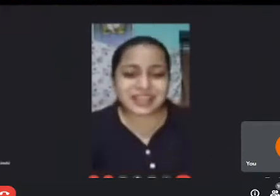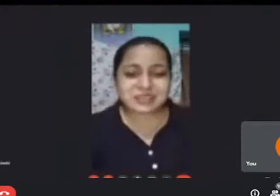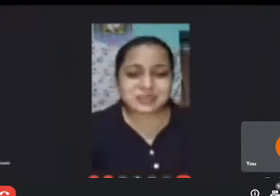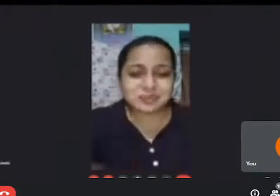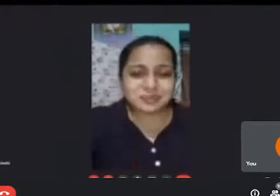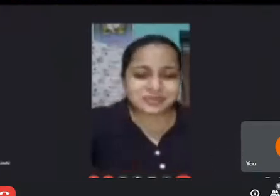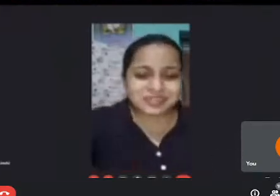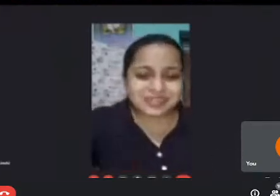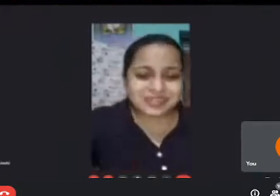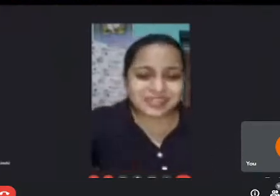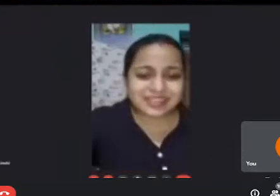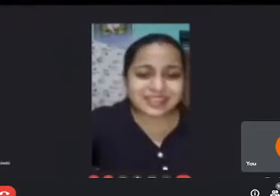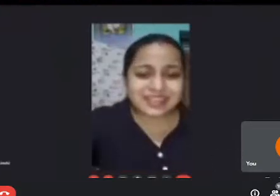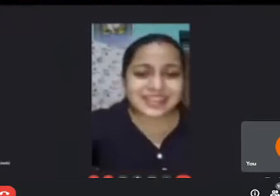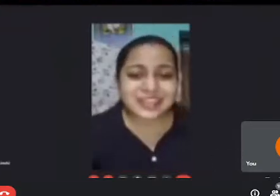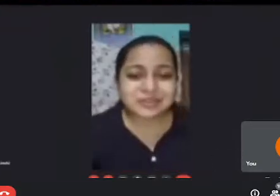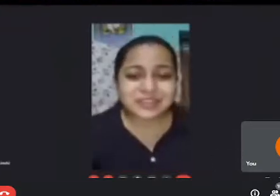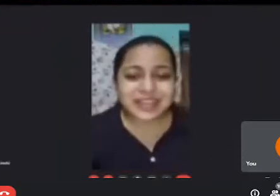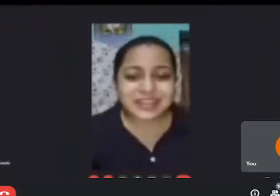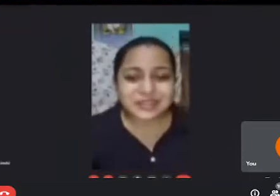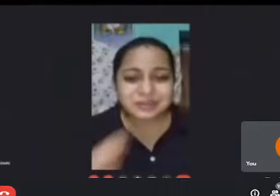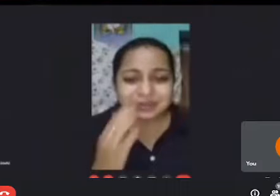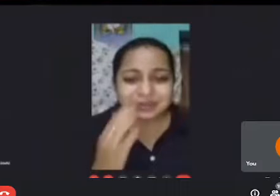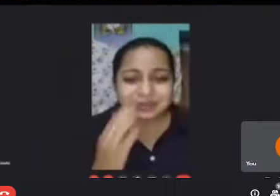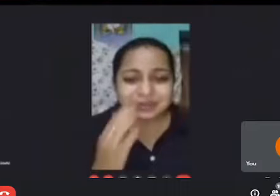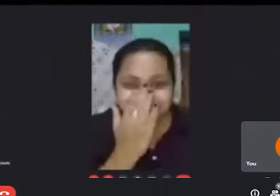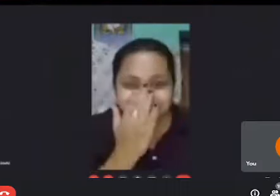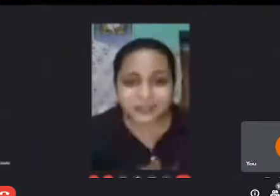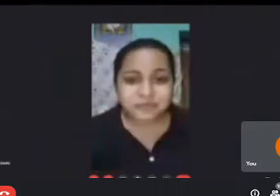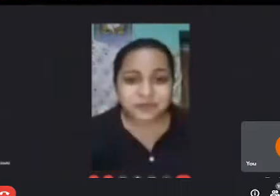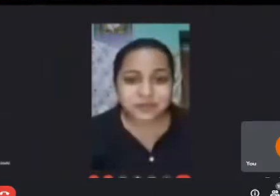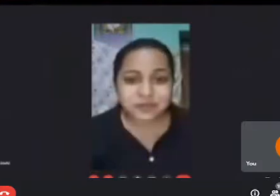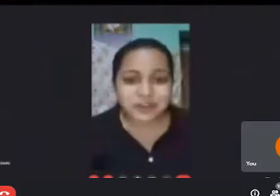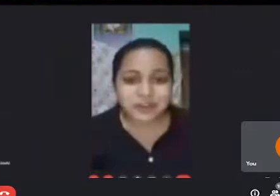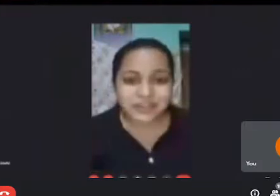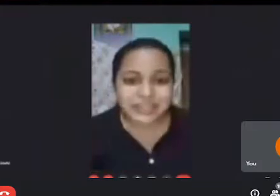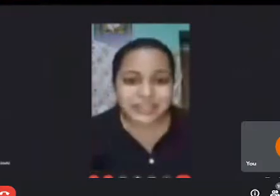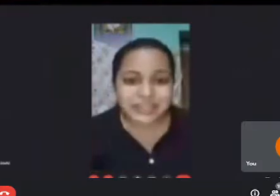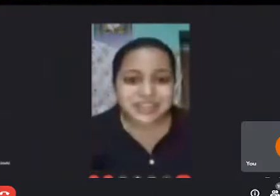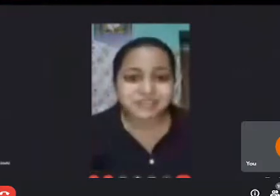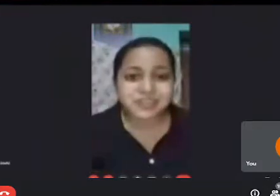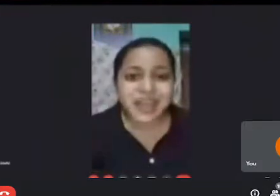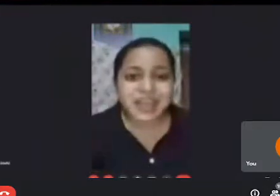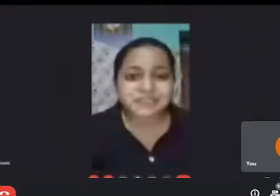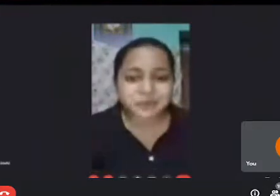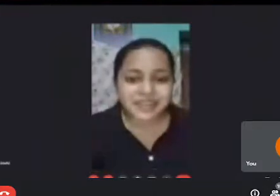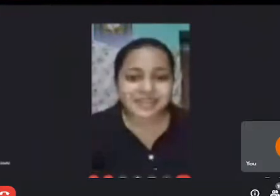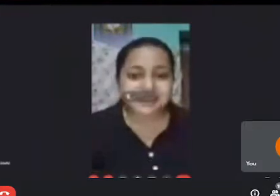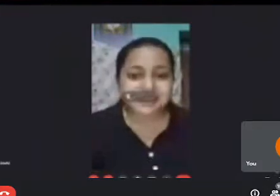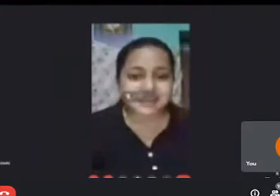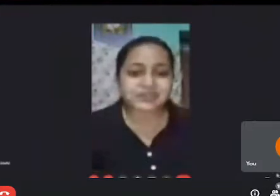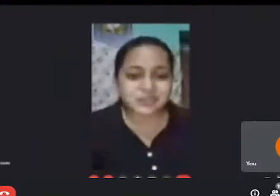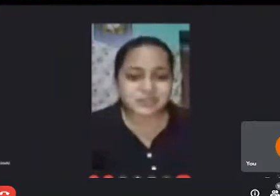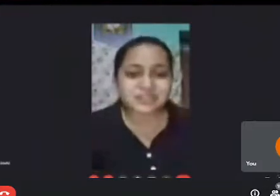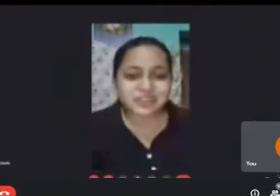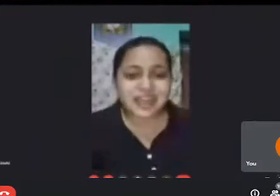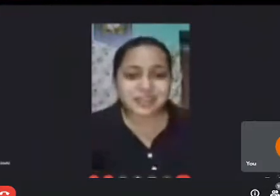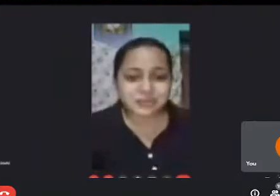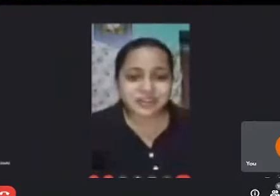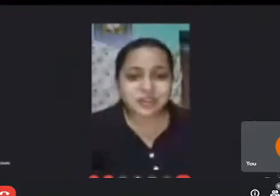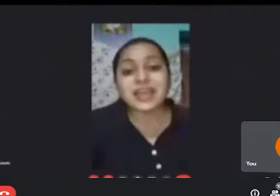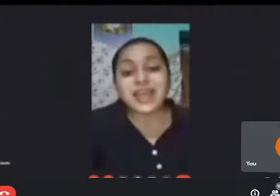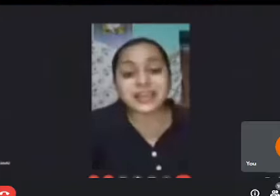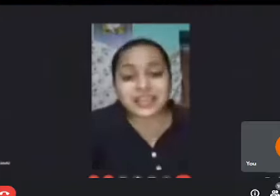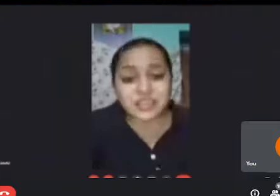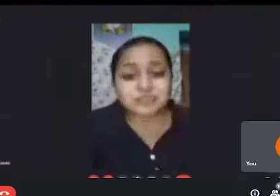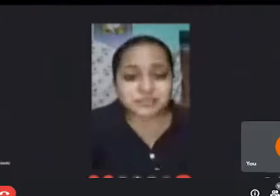Thank you, Anything you everyone. want to say? Thank you from Neera. Neera was saying we'll have contact for next future. We'll have been, and thank